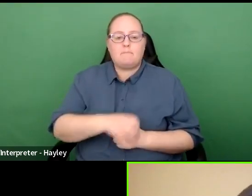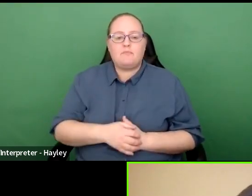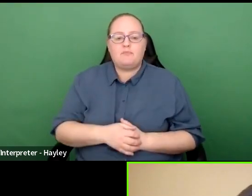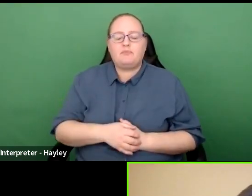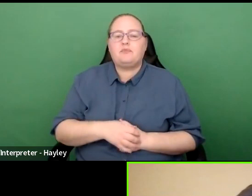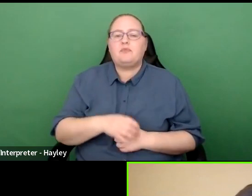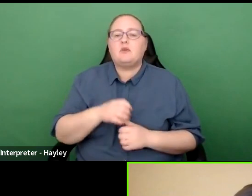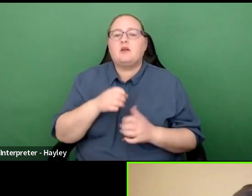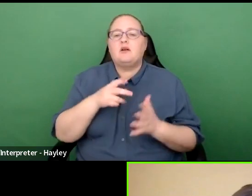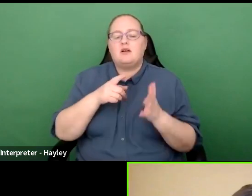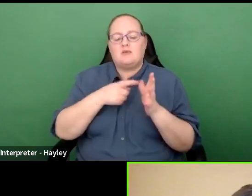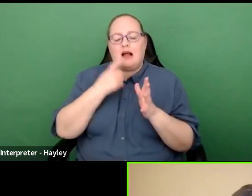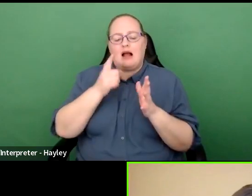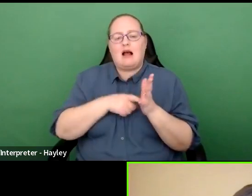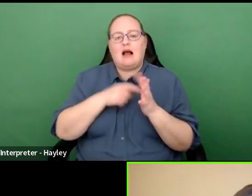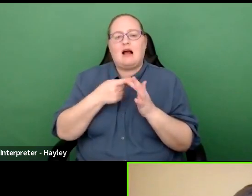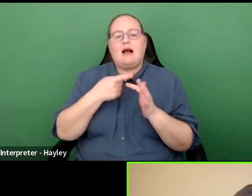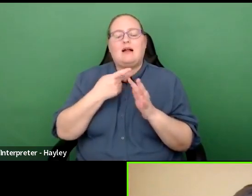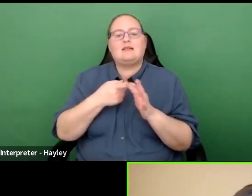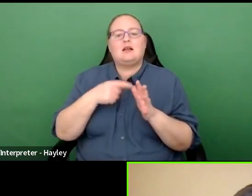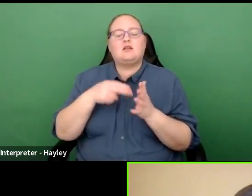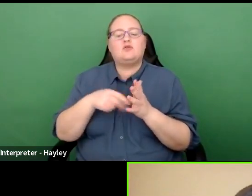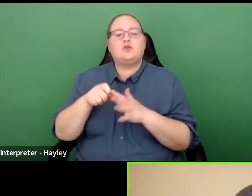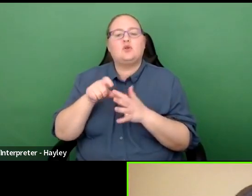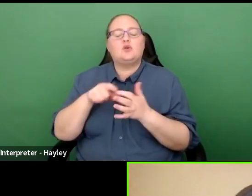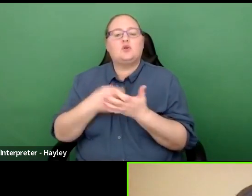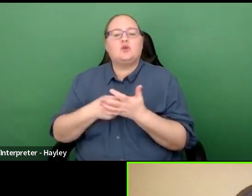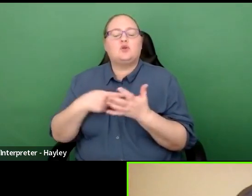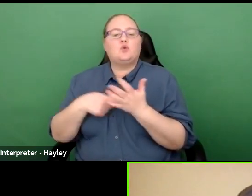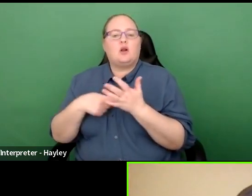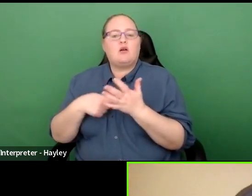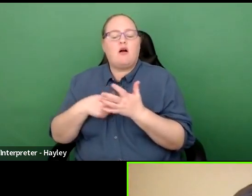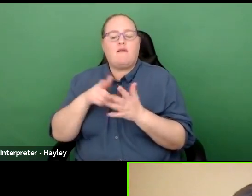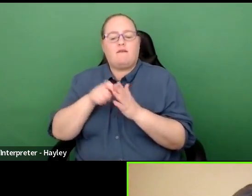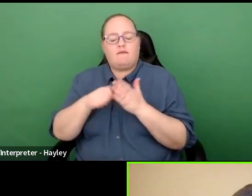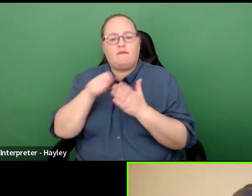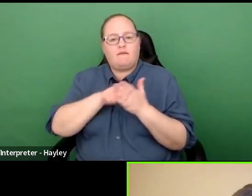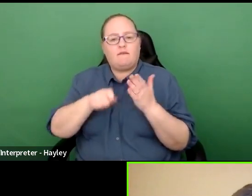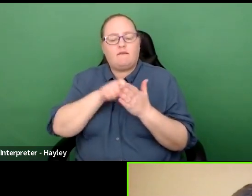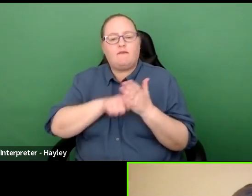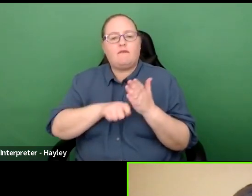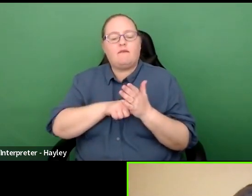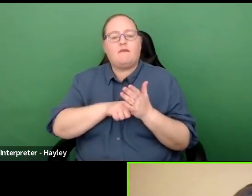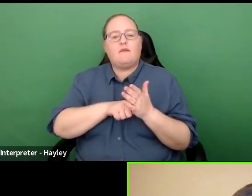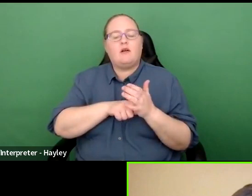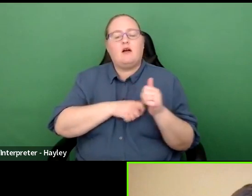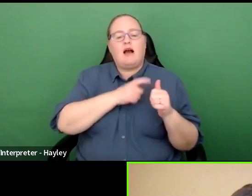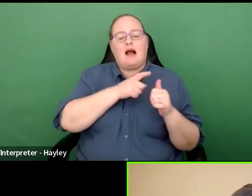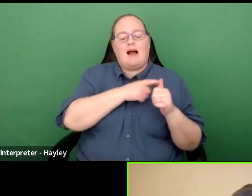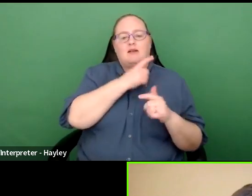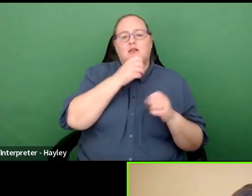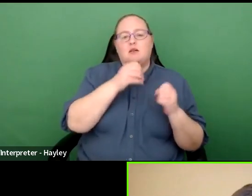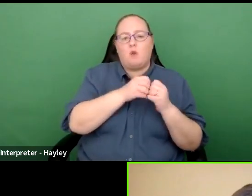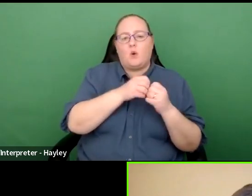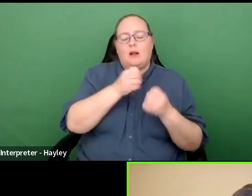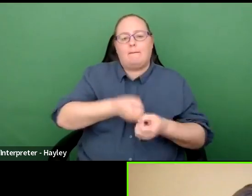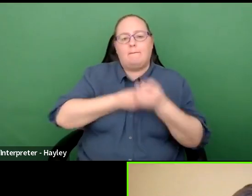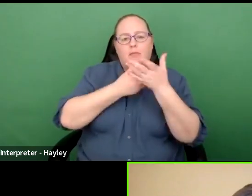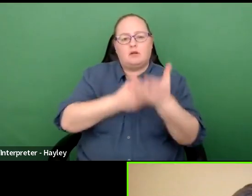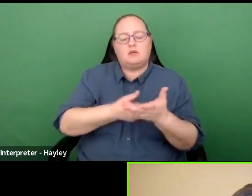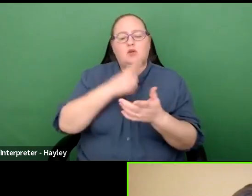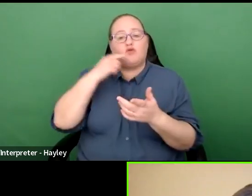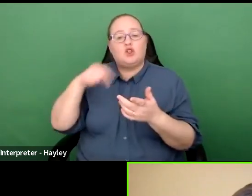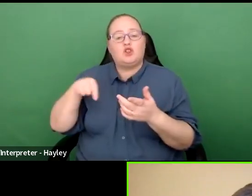Chudakov, incidentally called after the line from a great poet, Alexander Blok, great Russian poet,